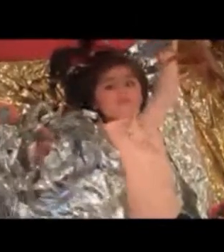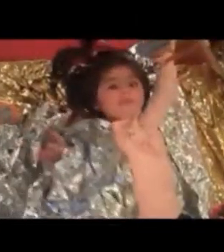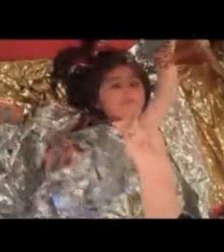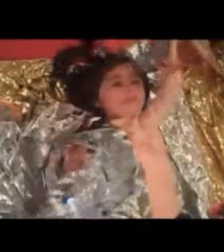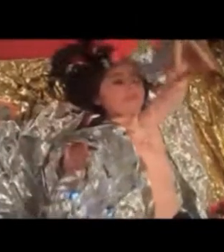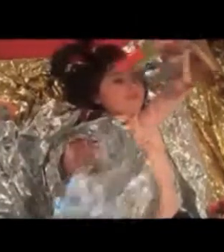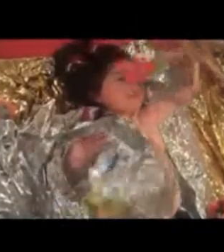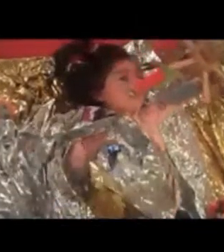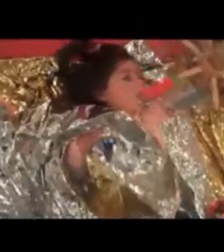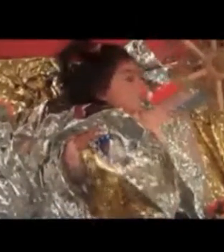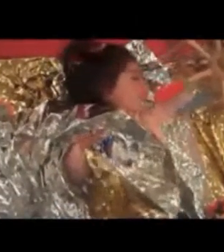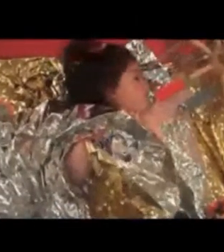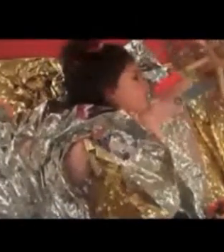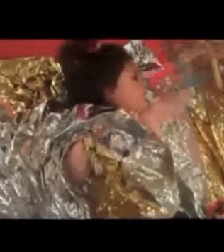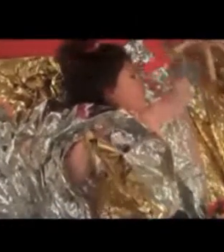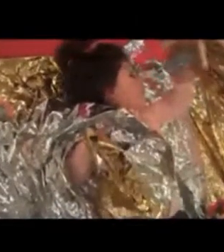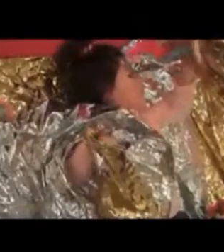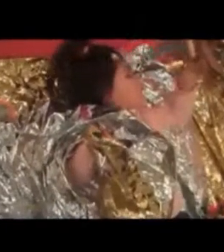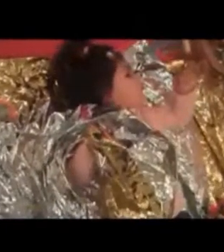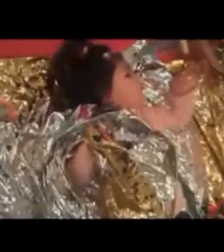And the hands open up nicely to it as well.